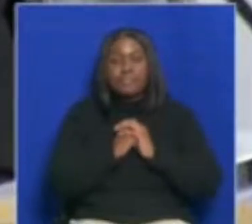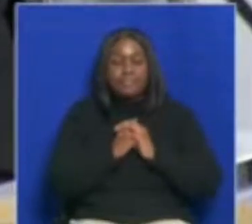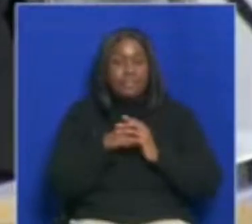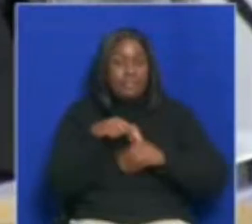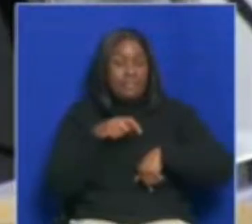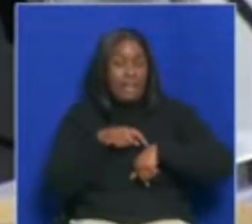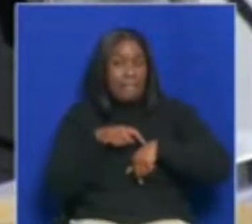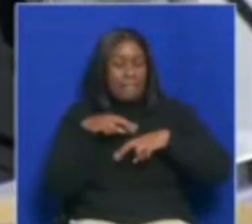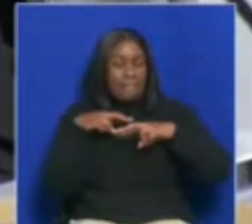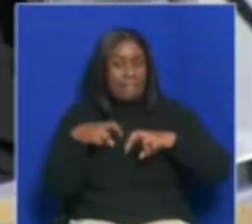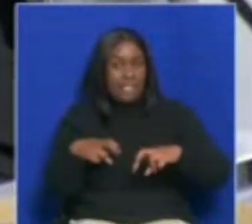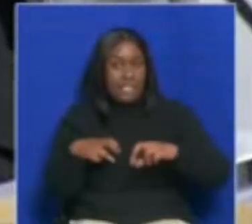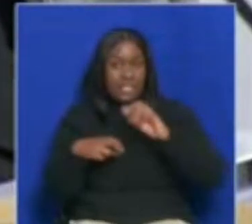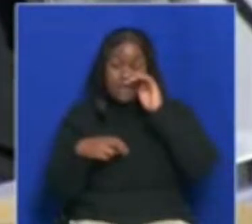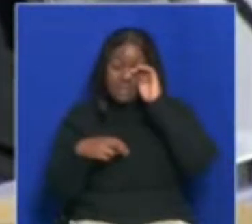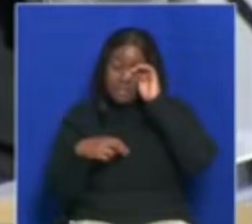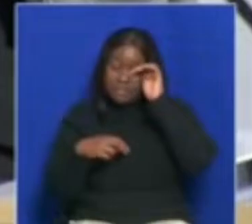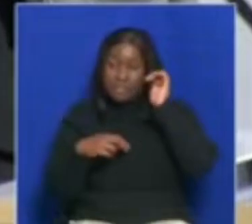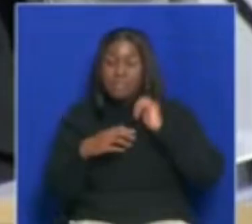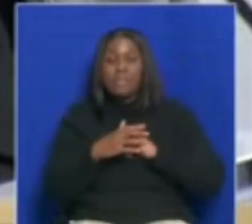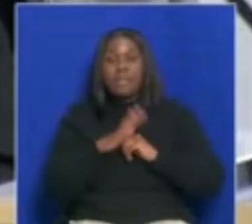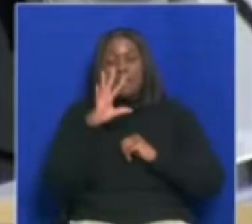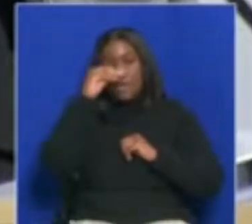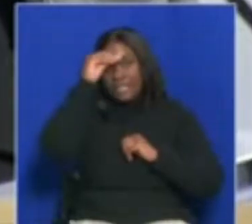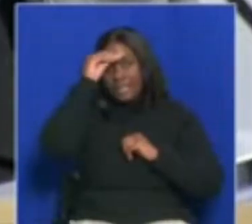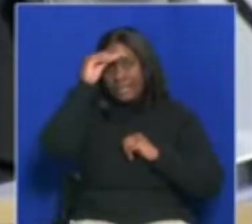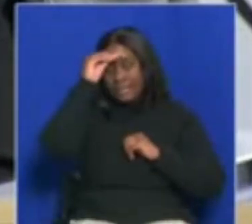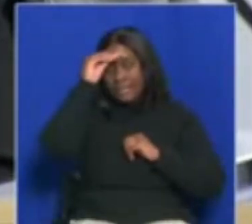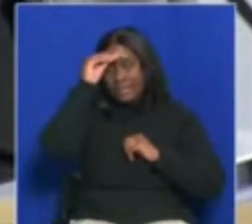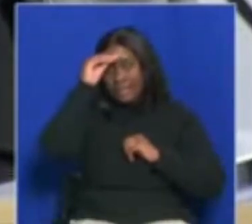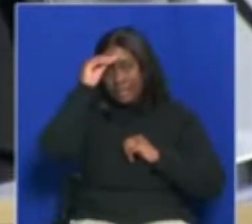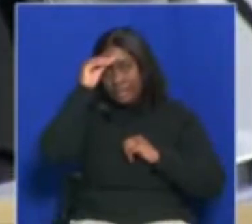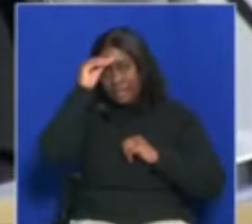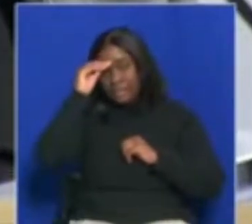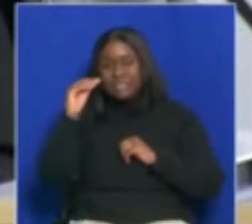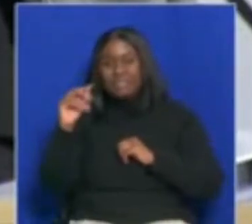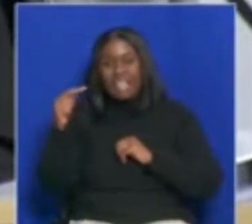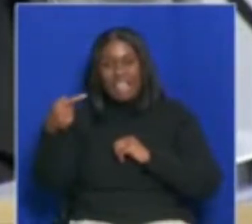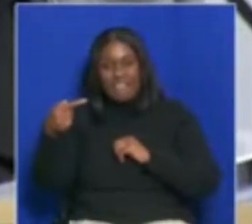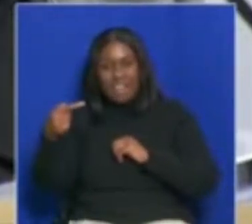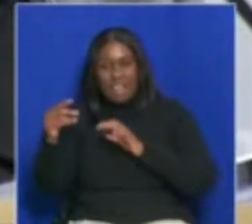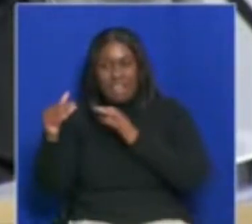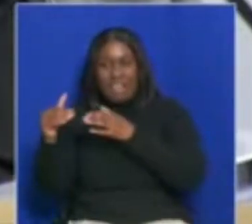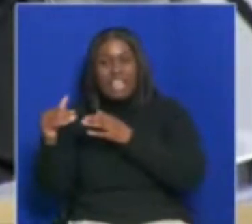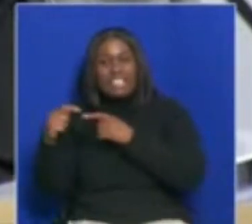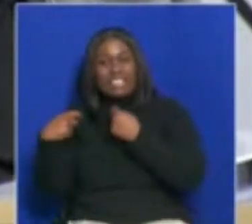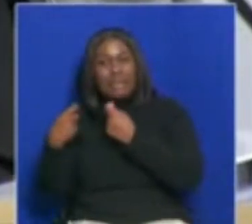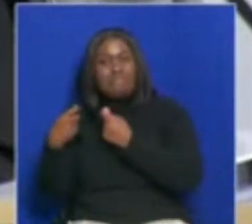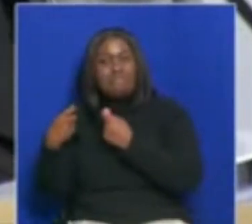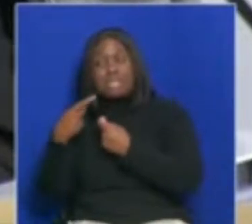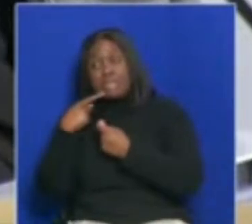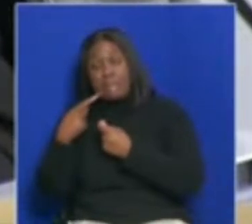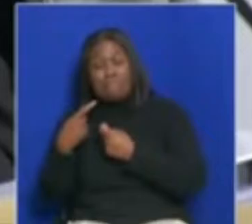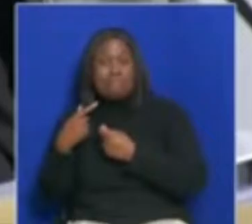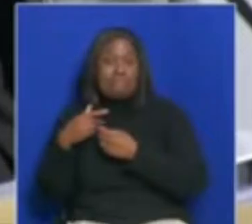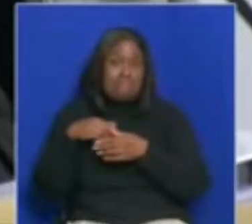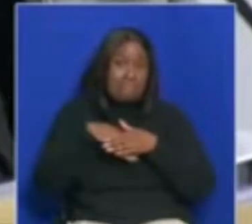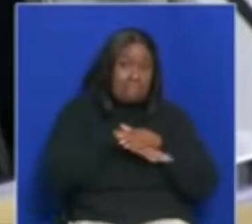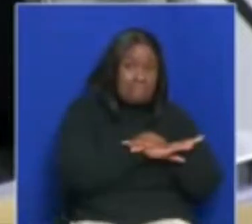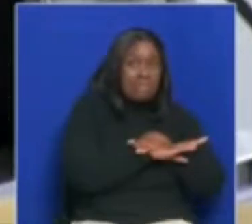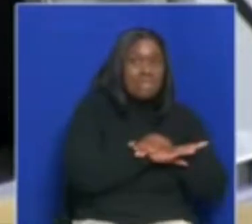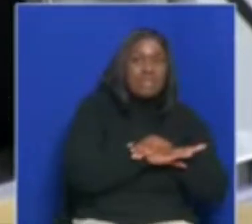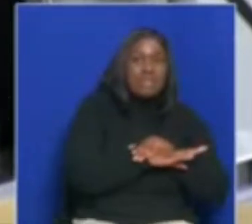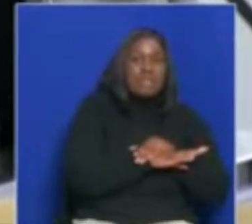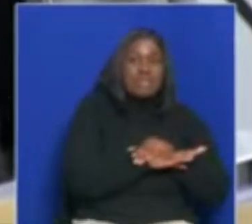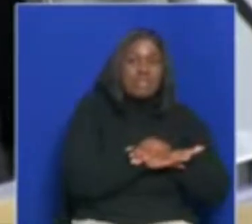has indicated, or Dina Govender and his team indicated, that they went into the premises and